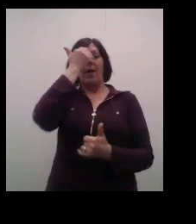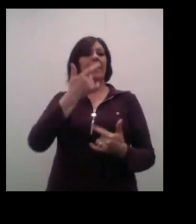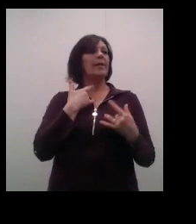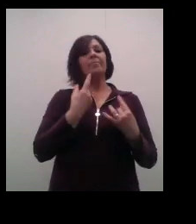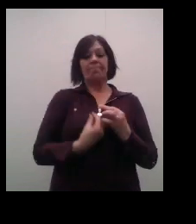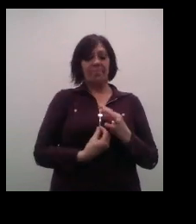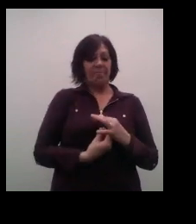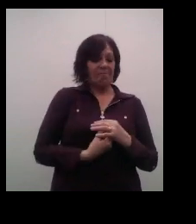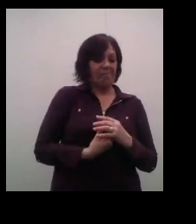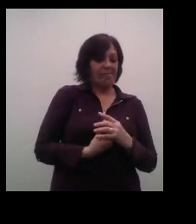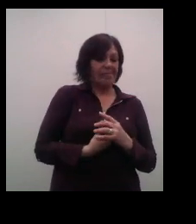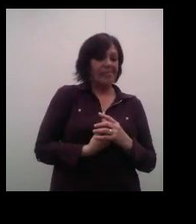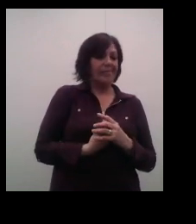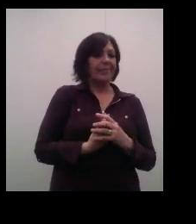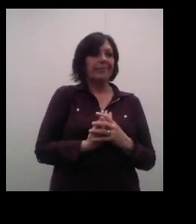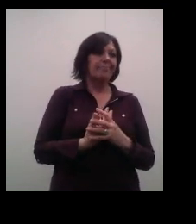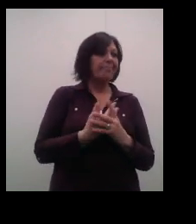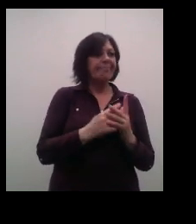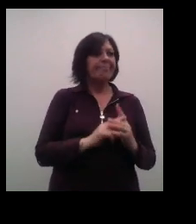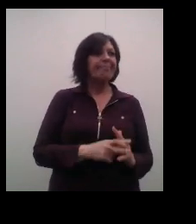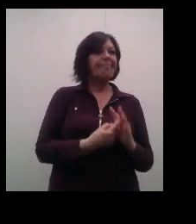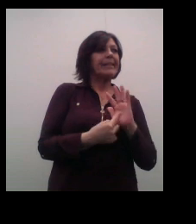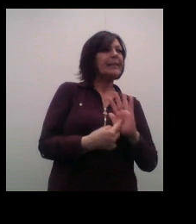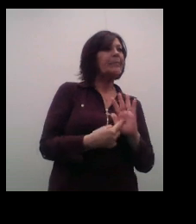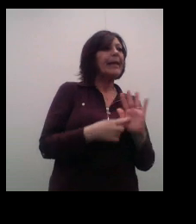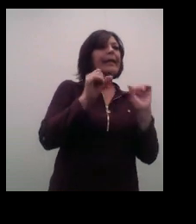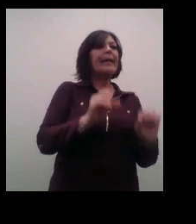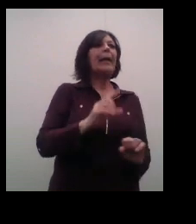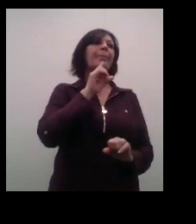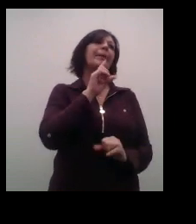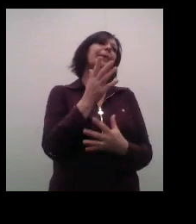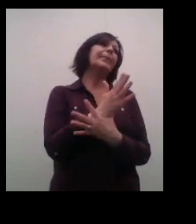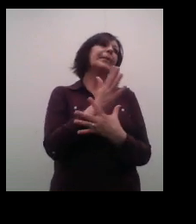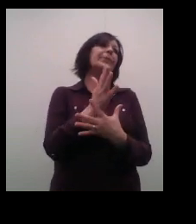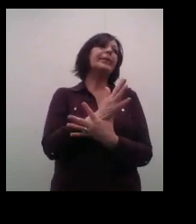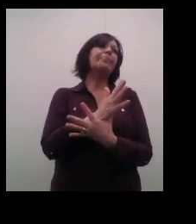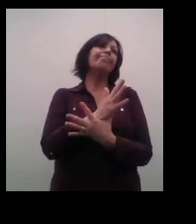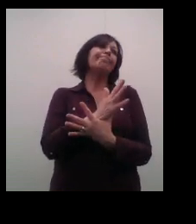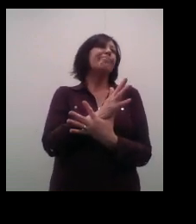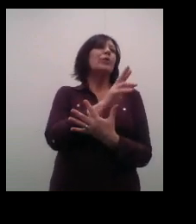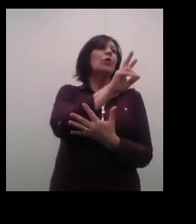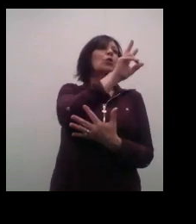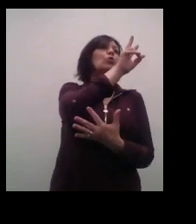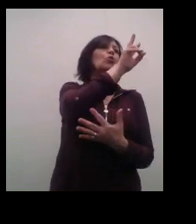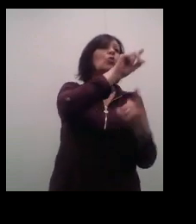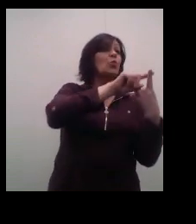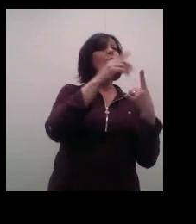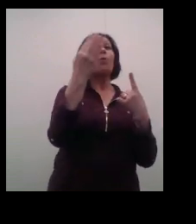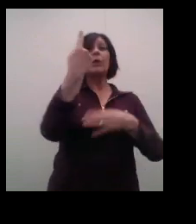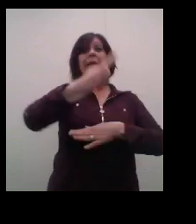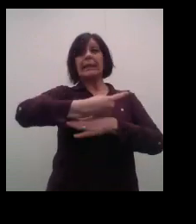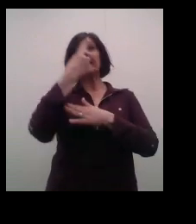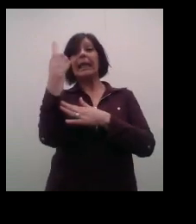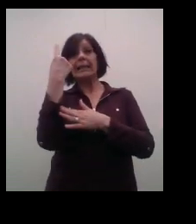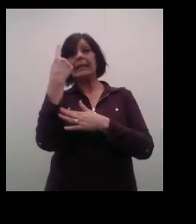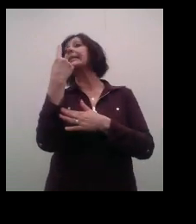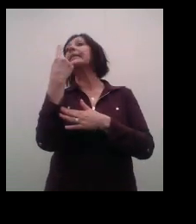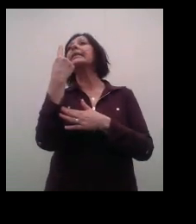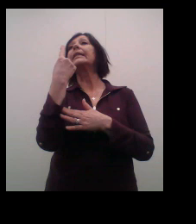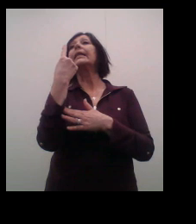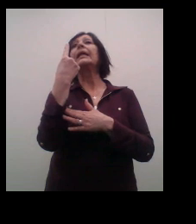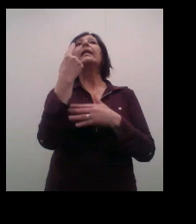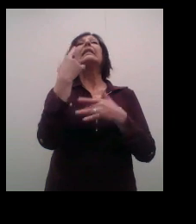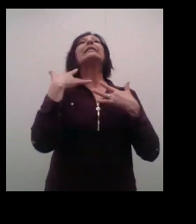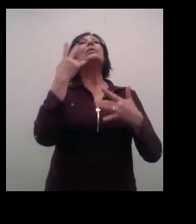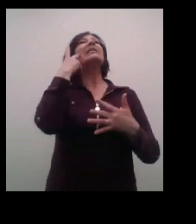for coronavirus onset of symptoms can be anywhere between 2 to 14 days. Usually shoot in the middle at about a